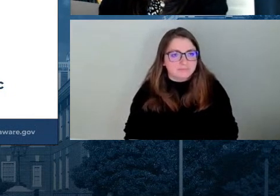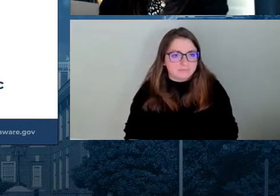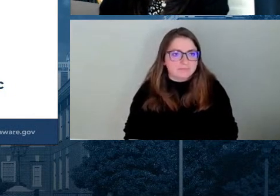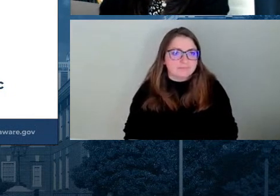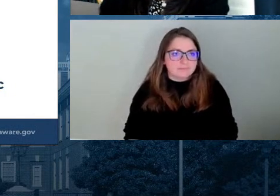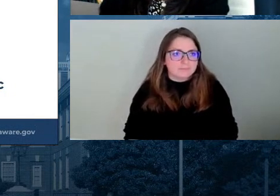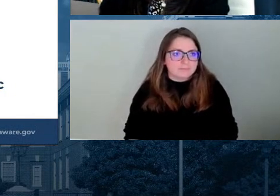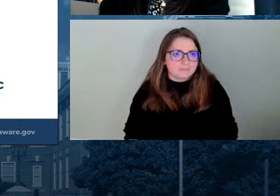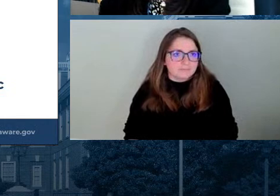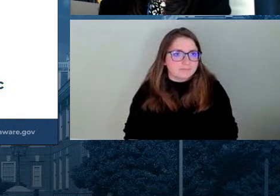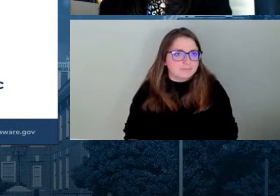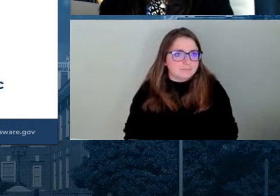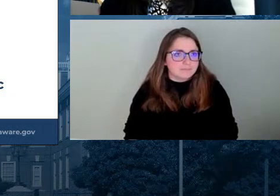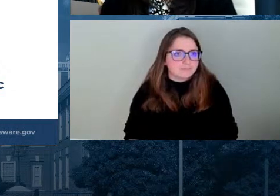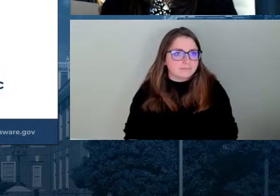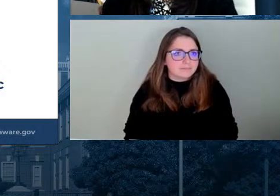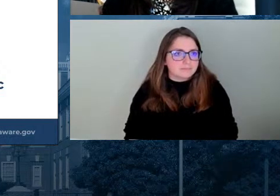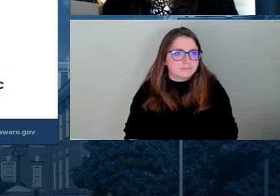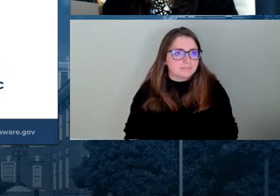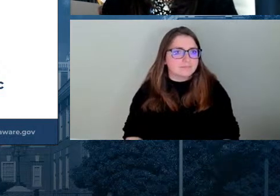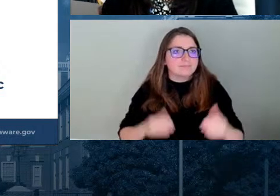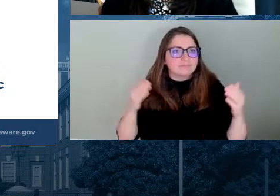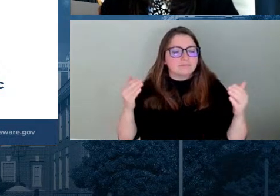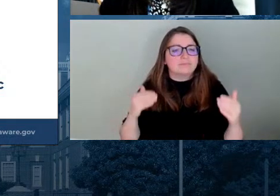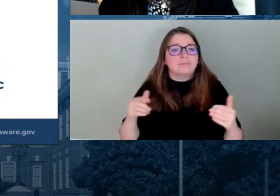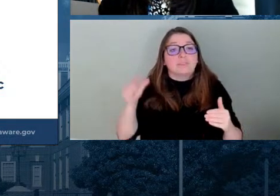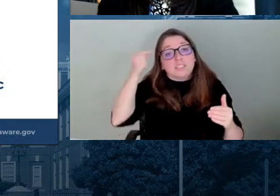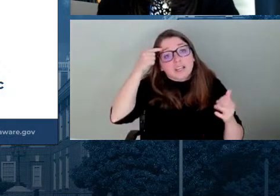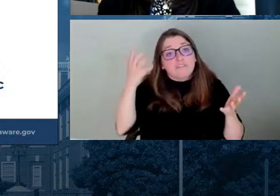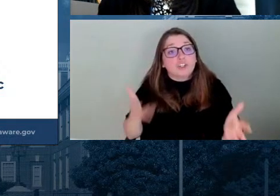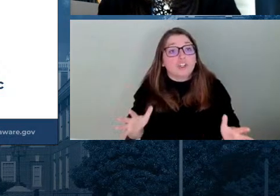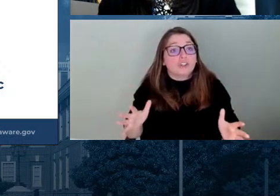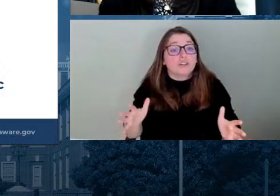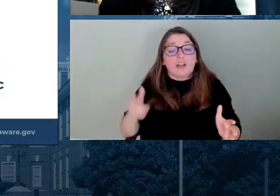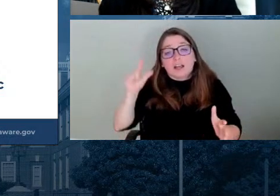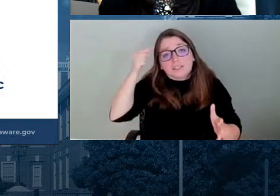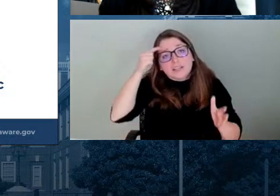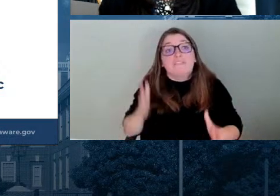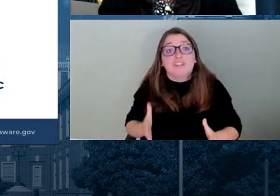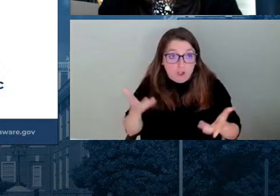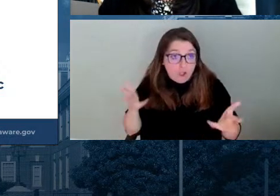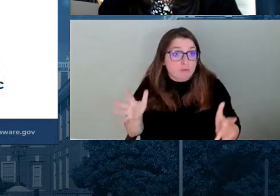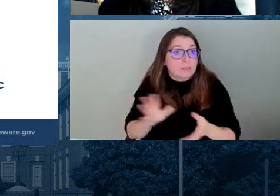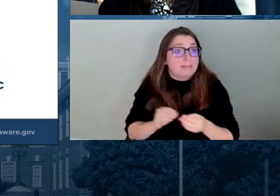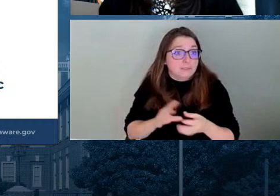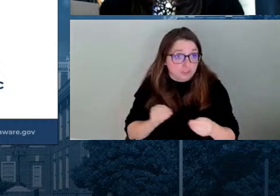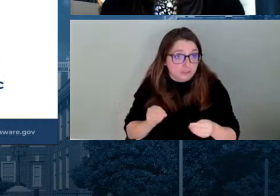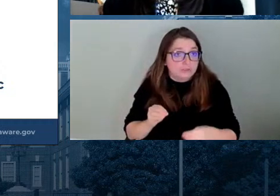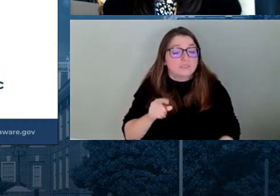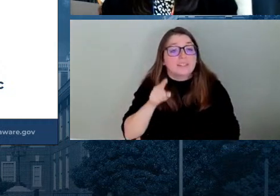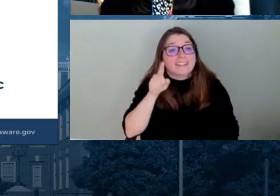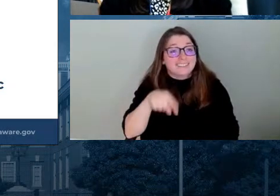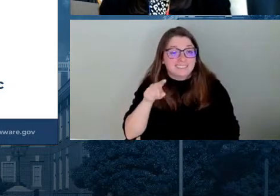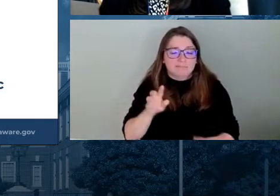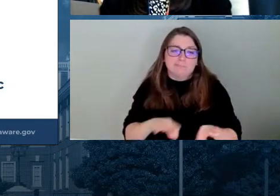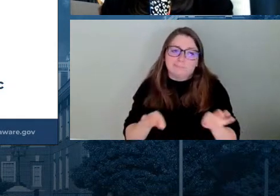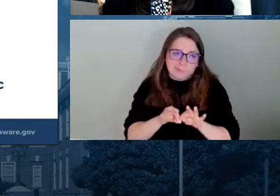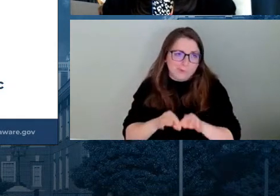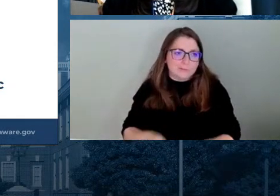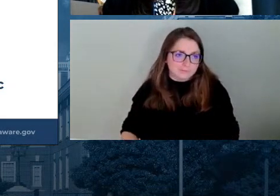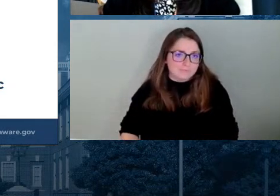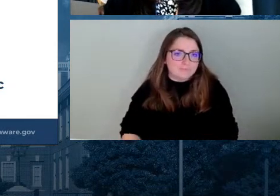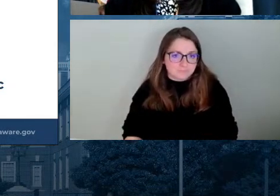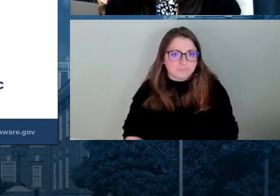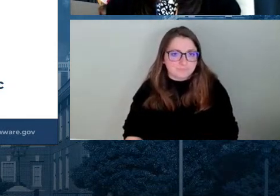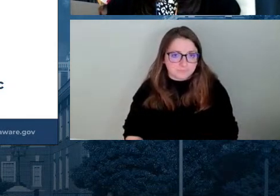slide. As the governor mentioned, and really this is going to be, again, important that we're having this conversation today